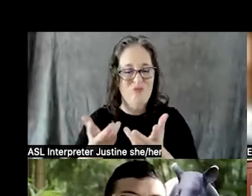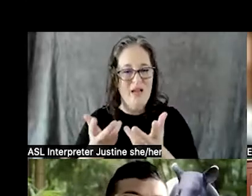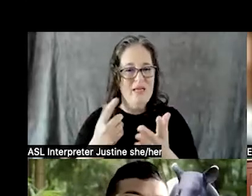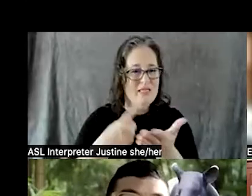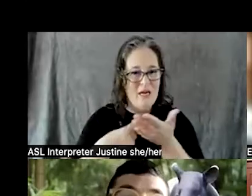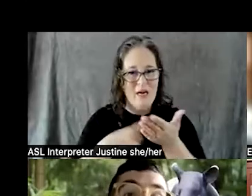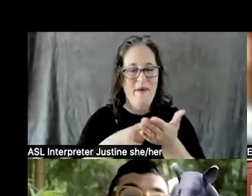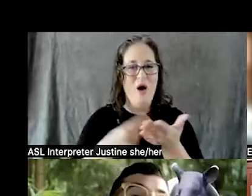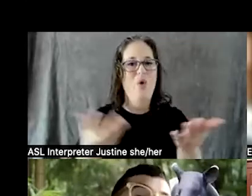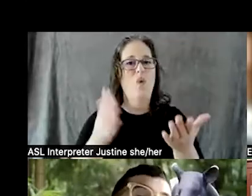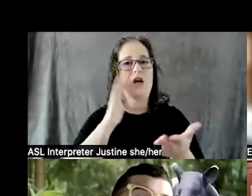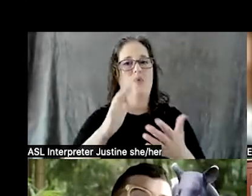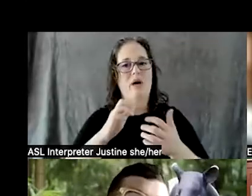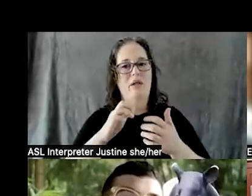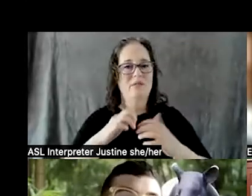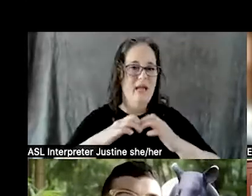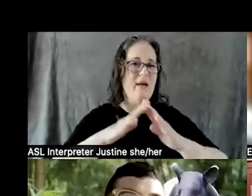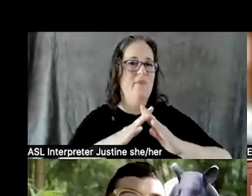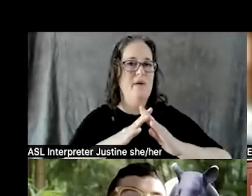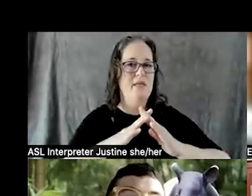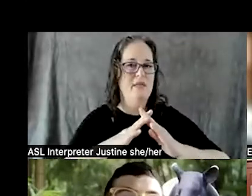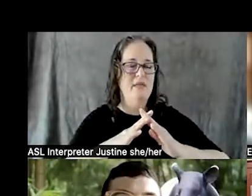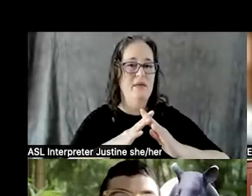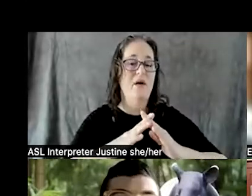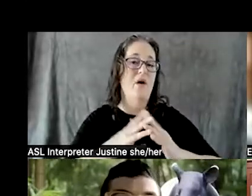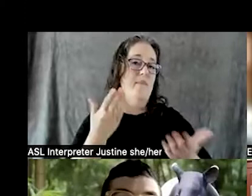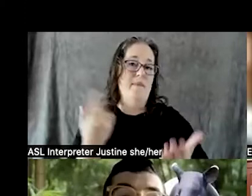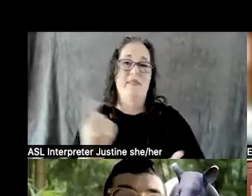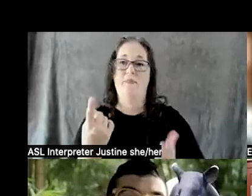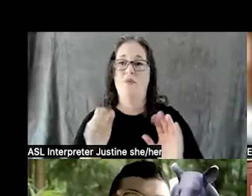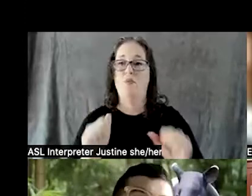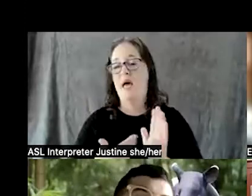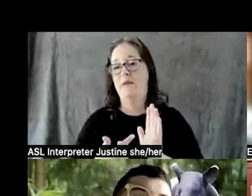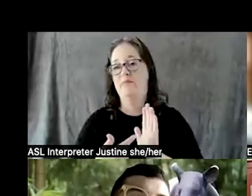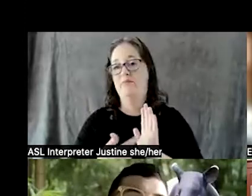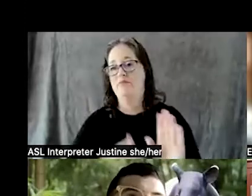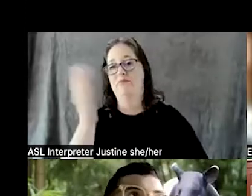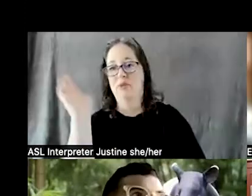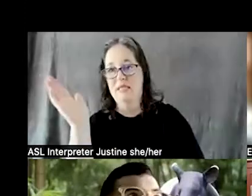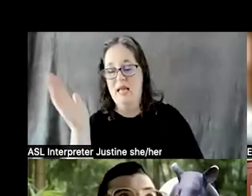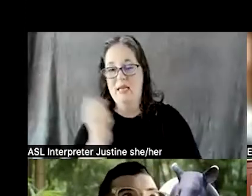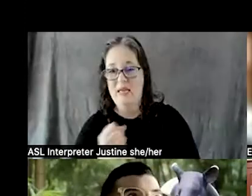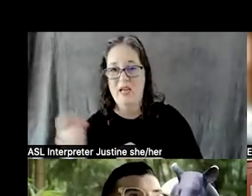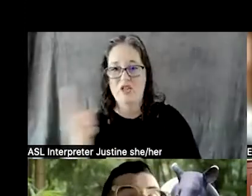of accessibility, and is that something we could present at next year at AZA to increase that